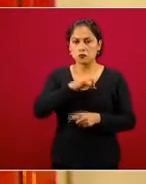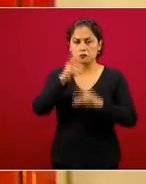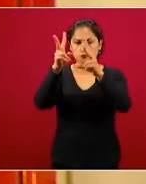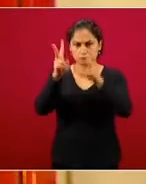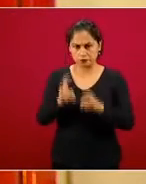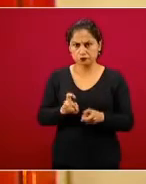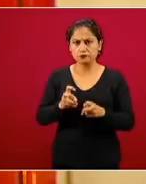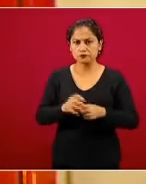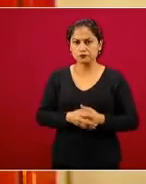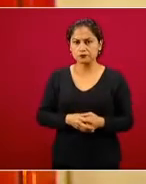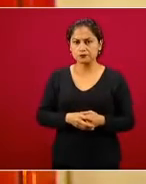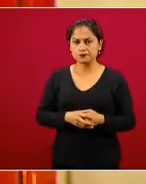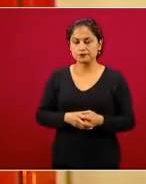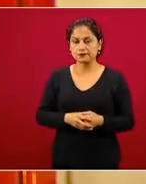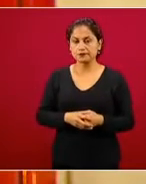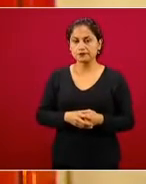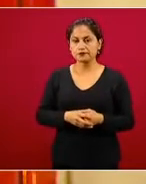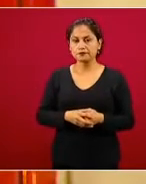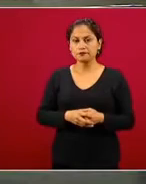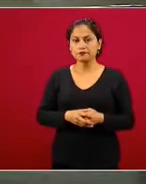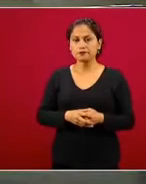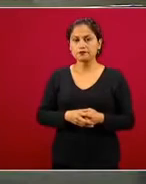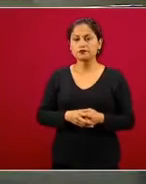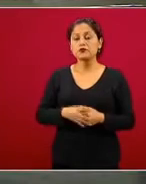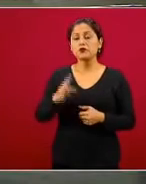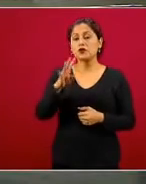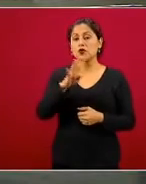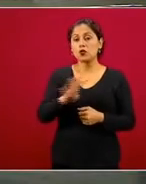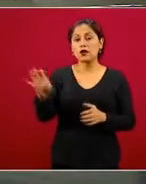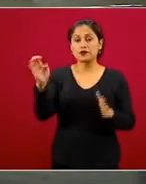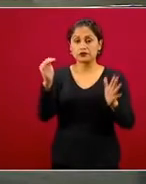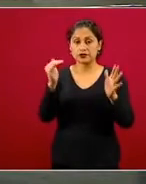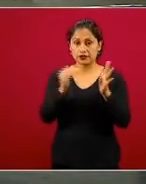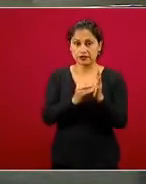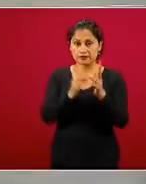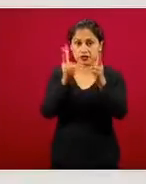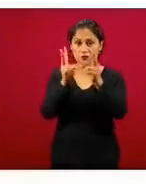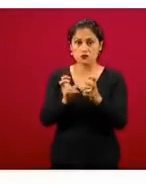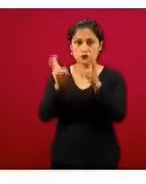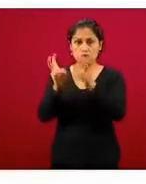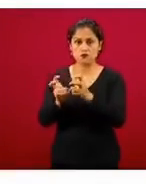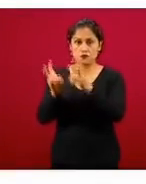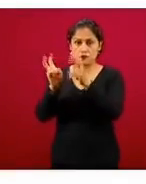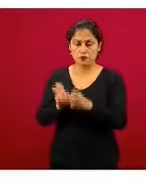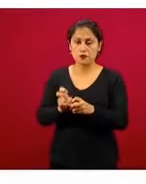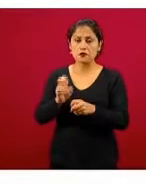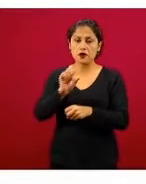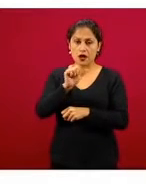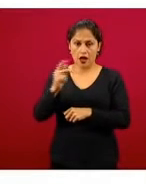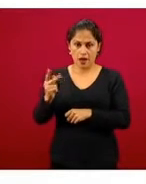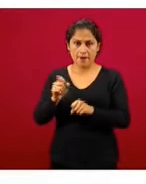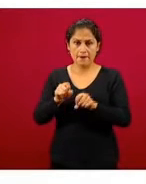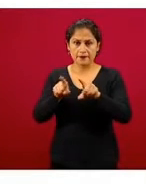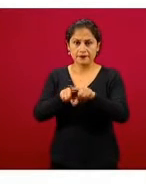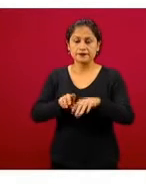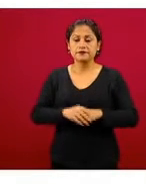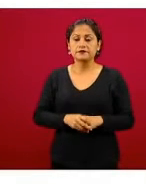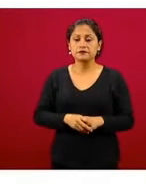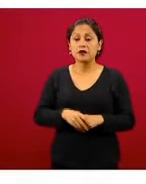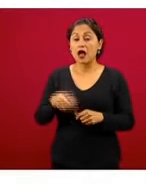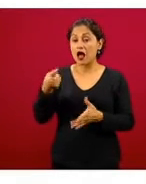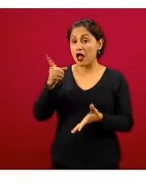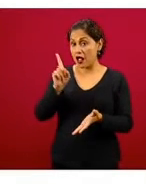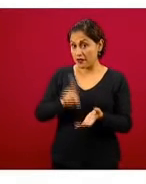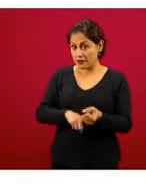devices, in Android devices, and in Windows devices. We've had,